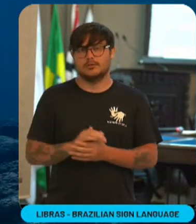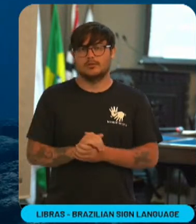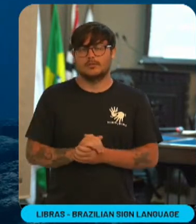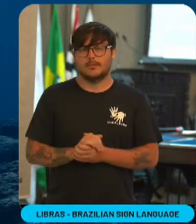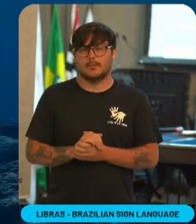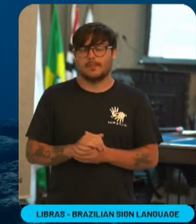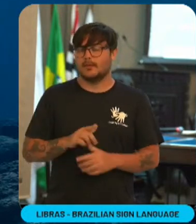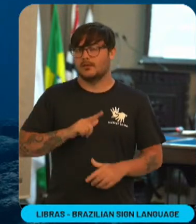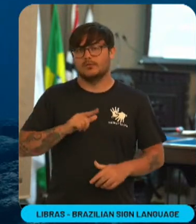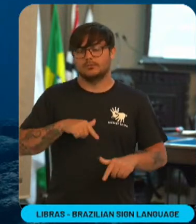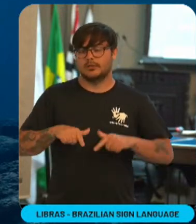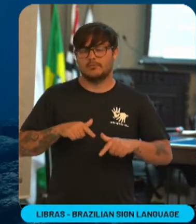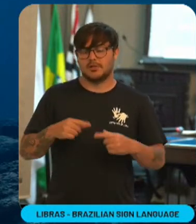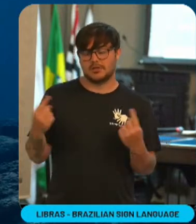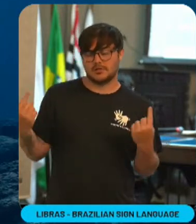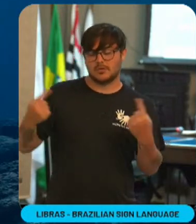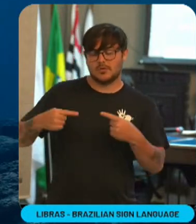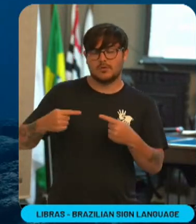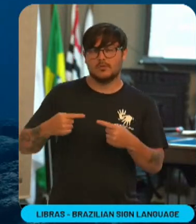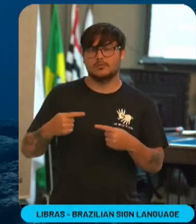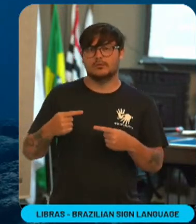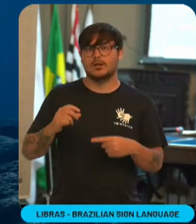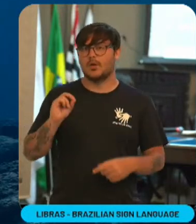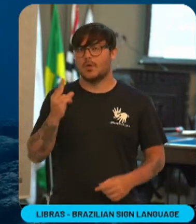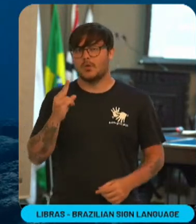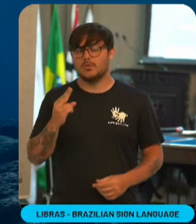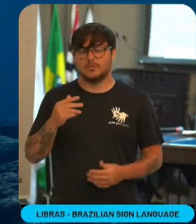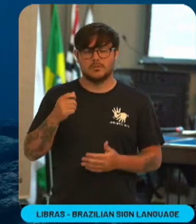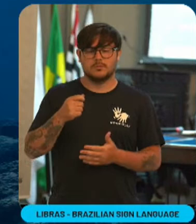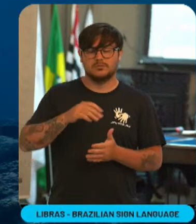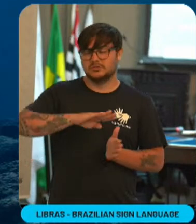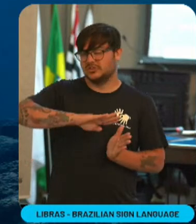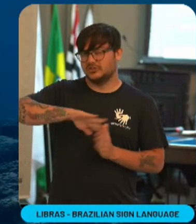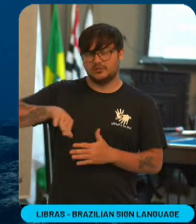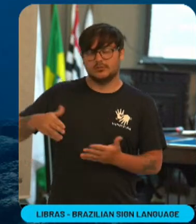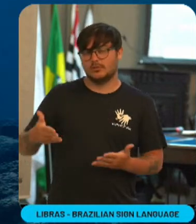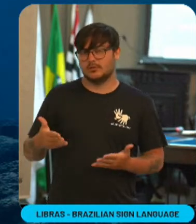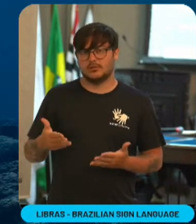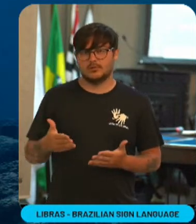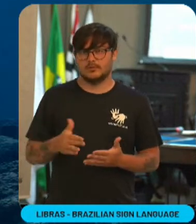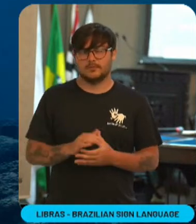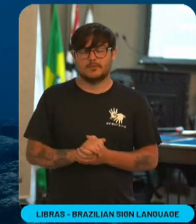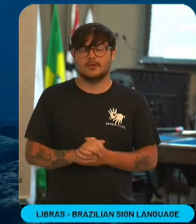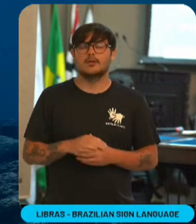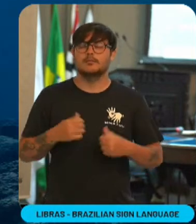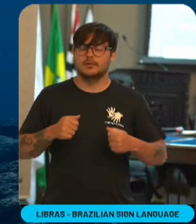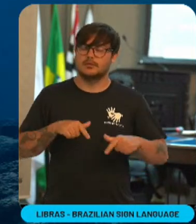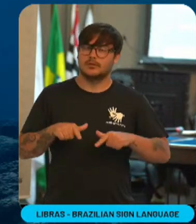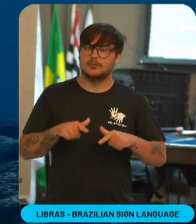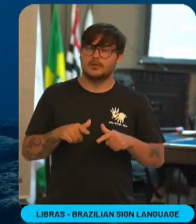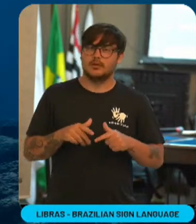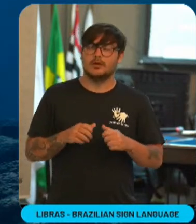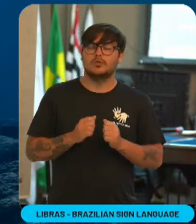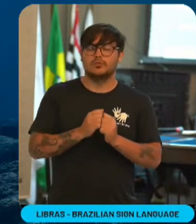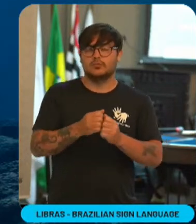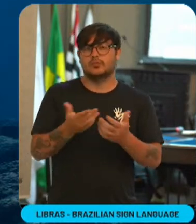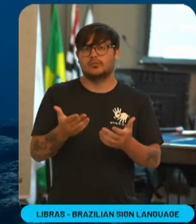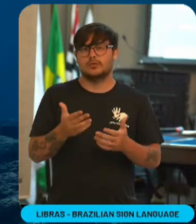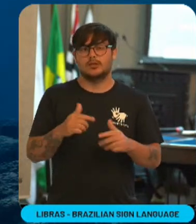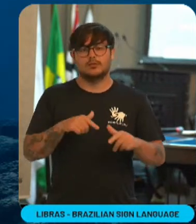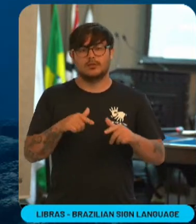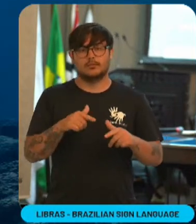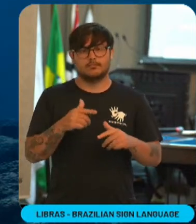the nature again, but work with nature in our favor,